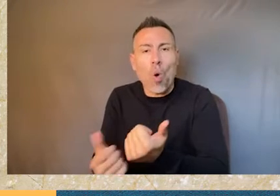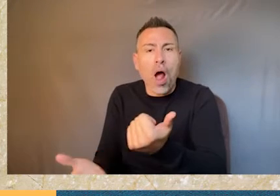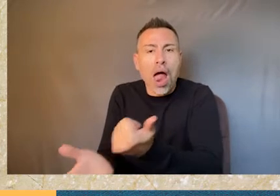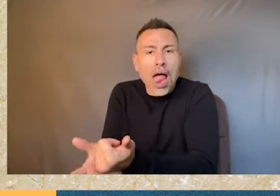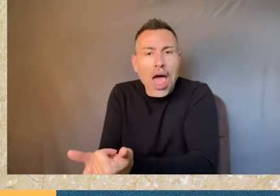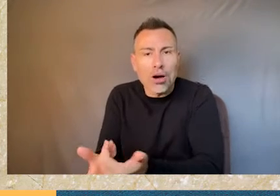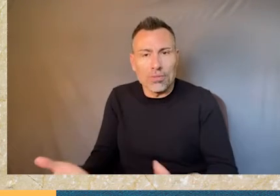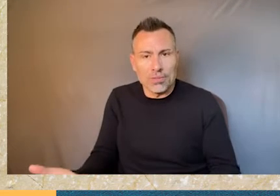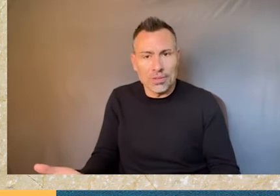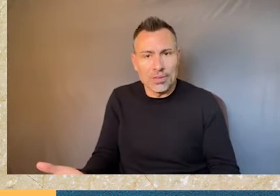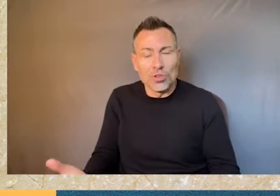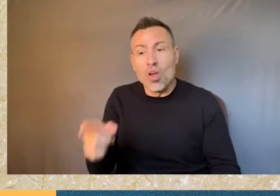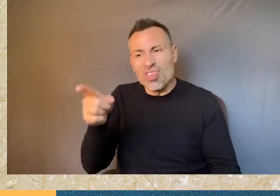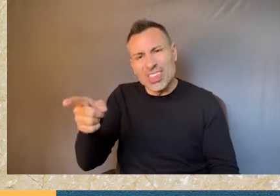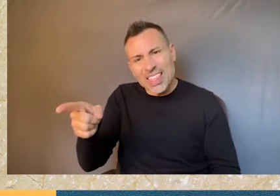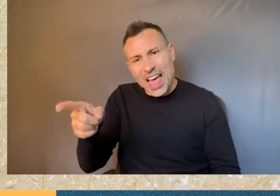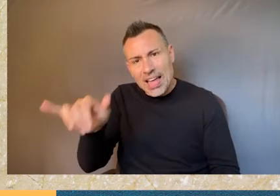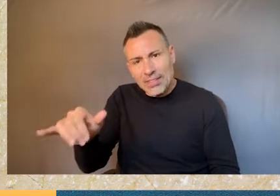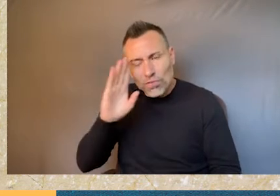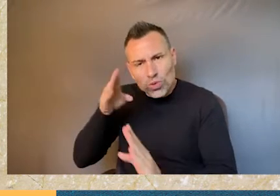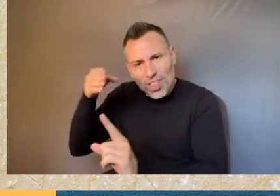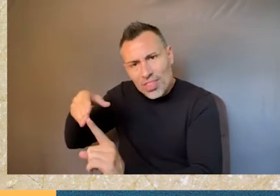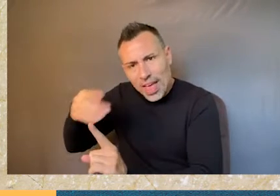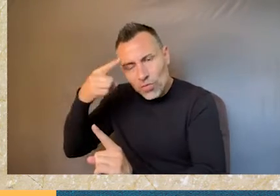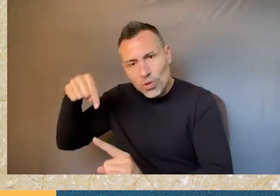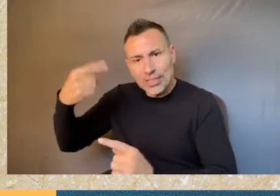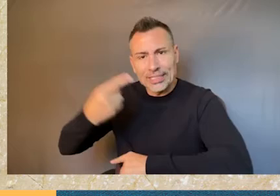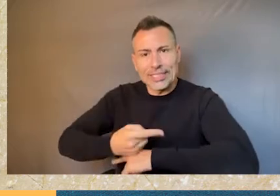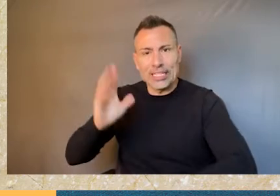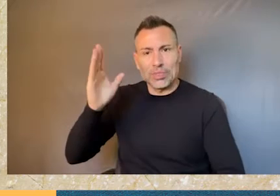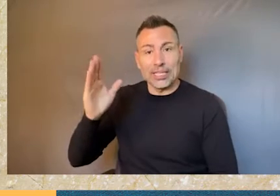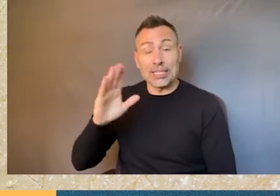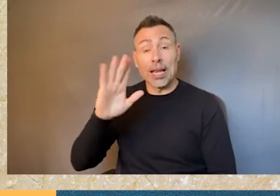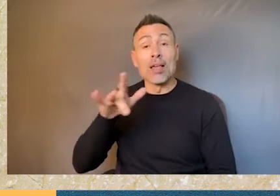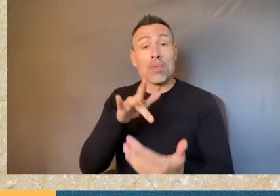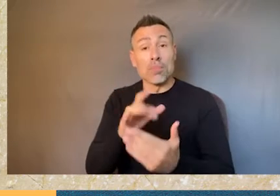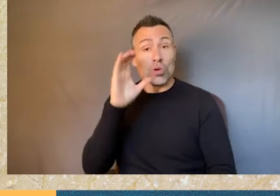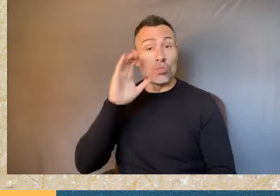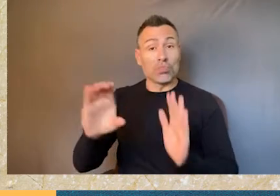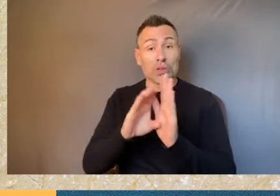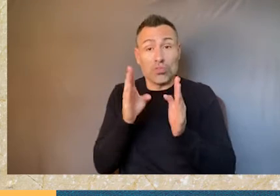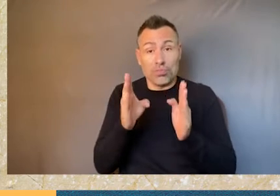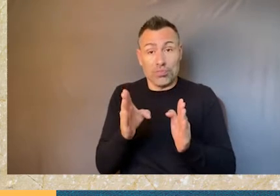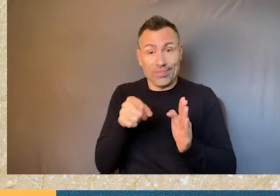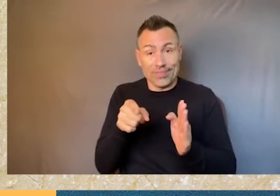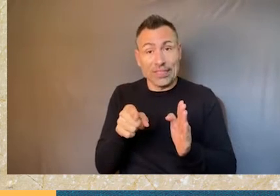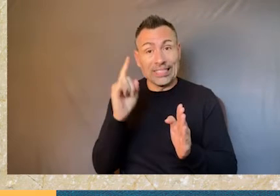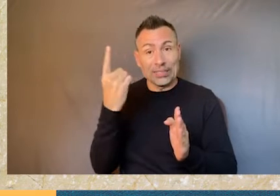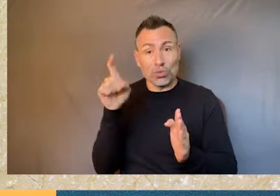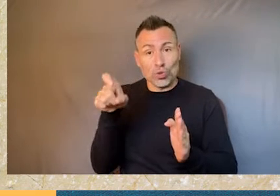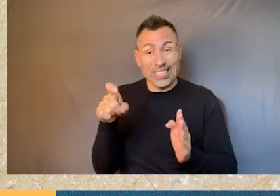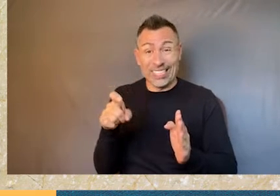through this presentation today. The middle slide is, as I said, what we call someone needing an